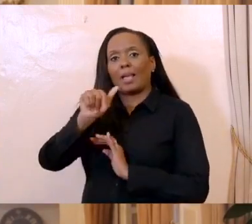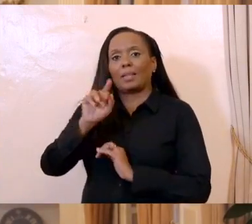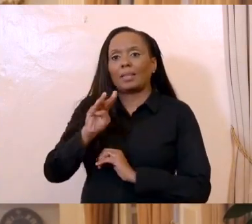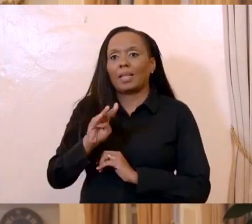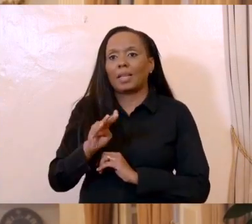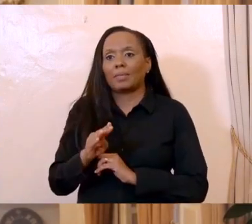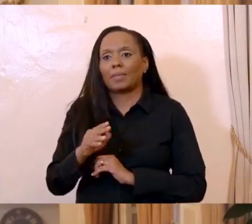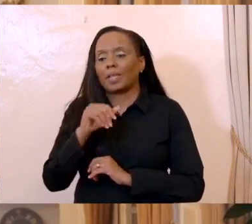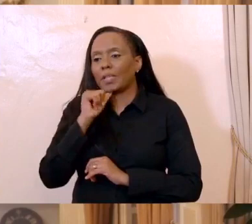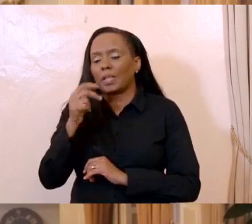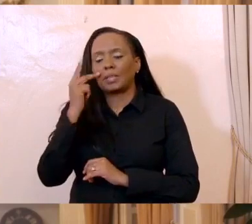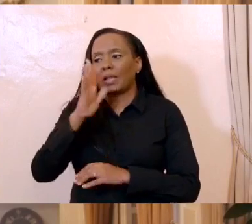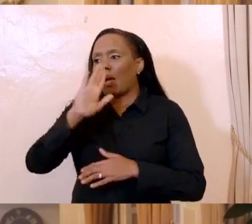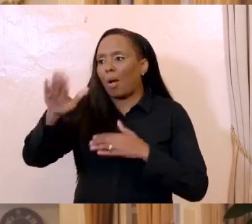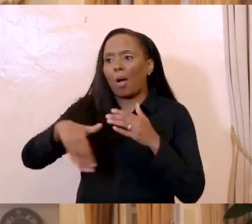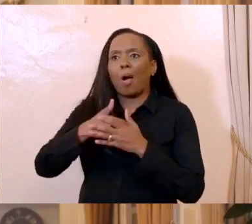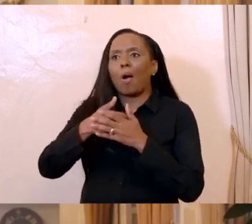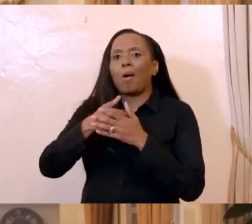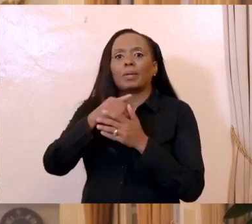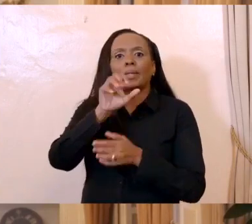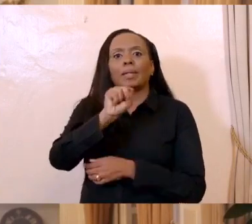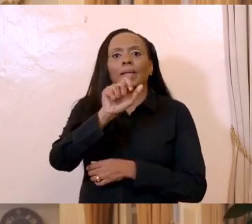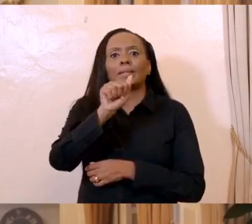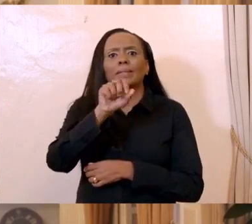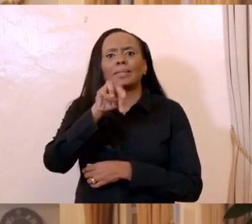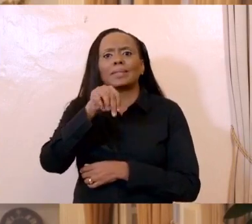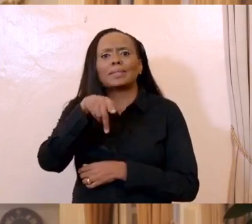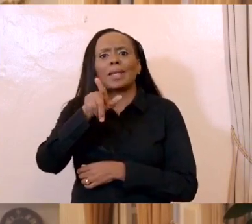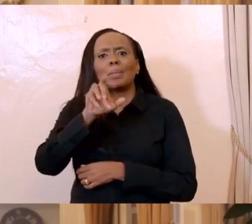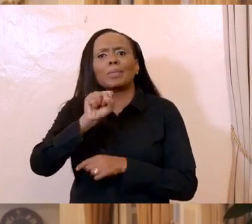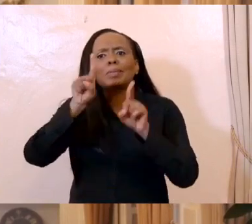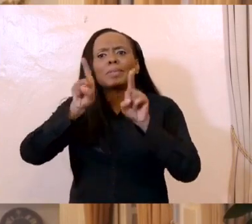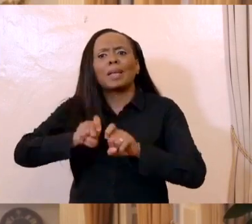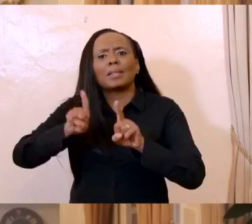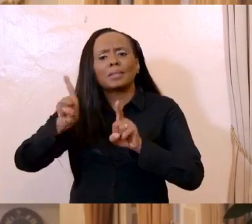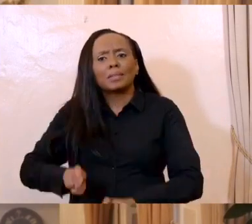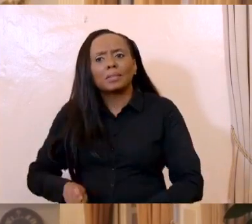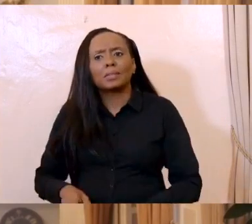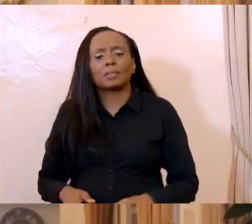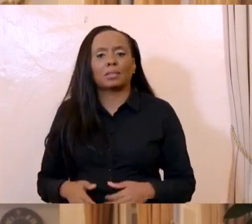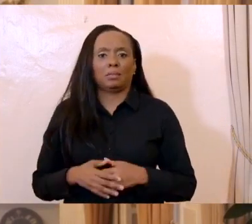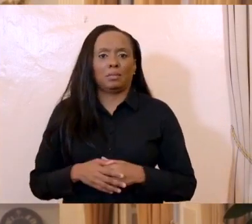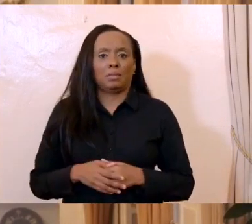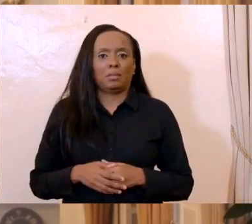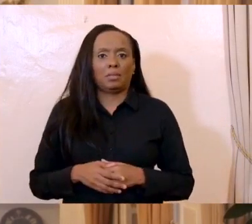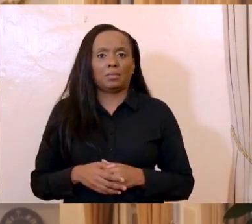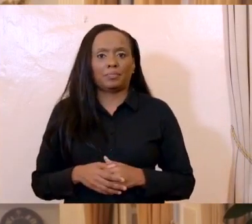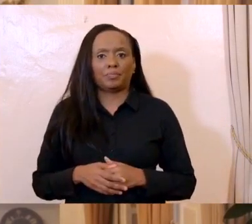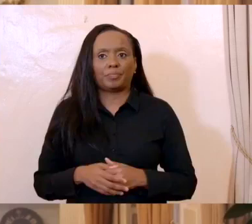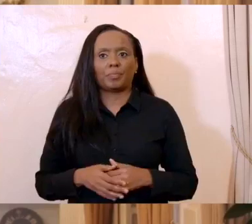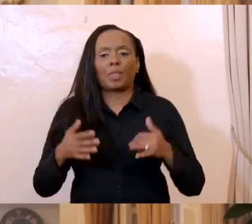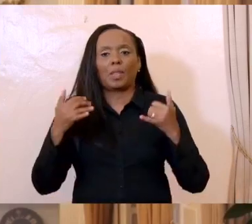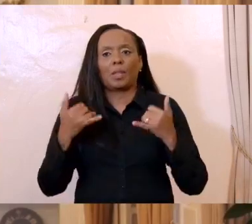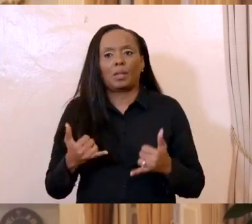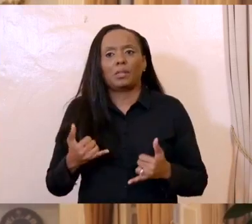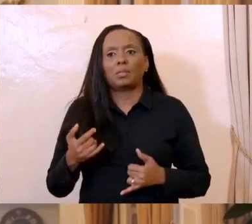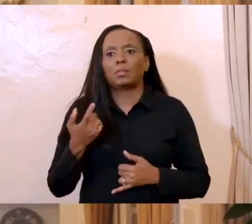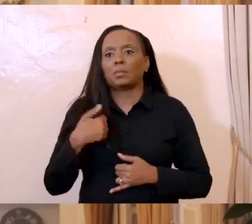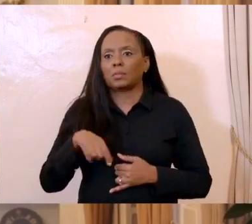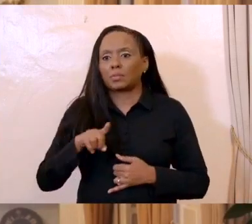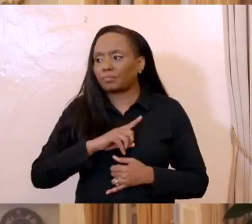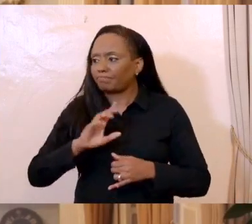find all of the samples that were there before. So right now, the backlog is an issue that I can say that we have